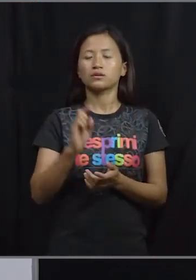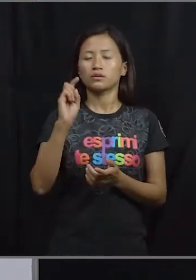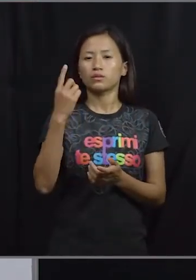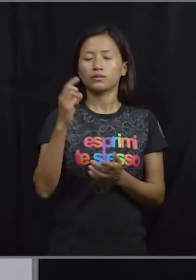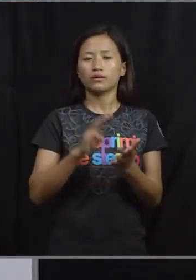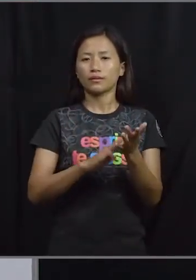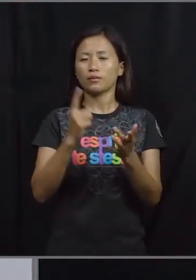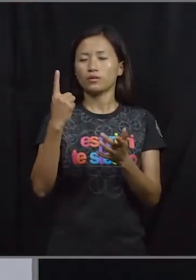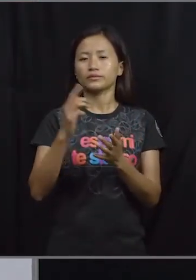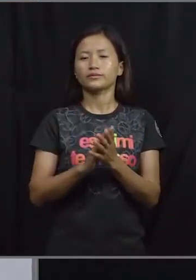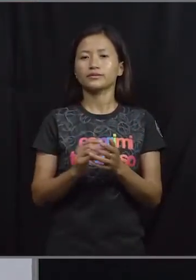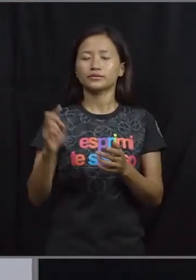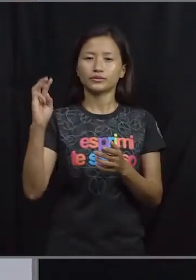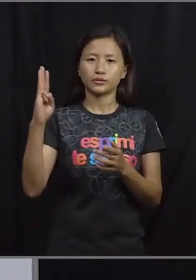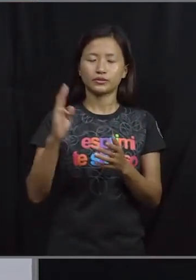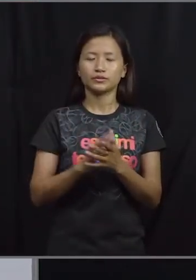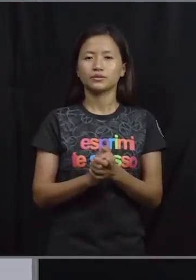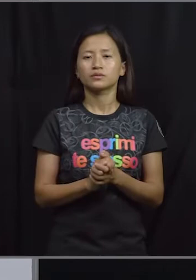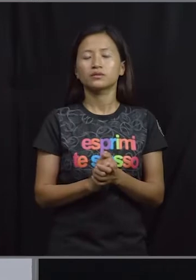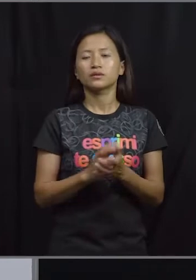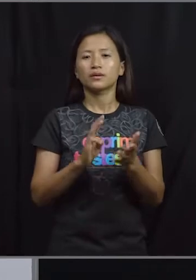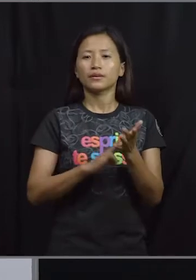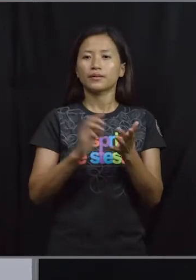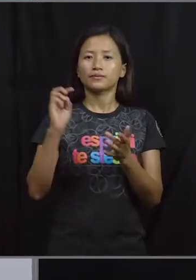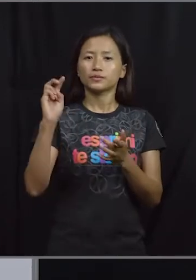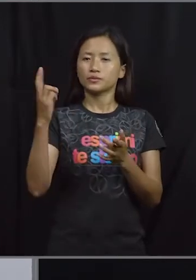M13, then M21,